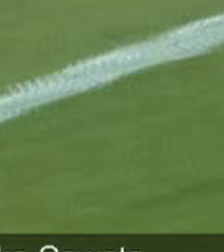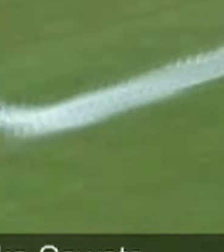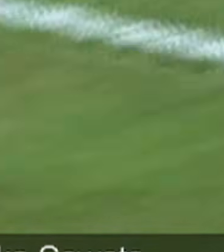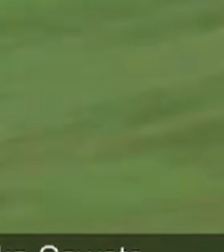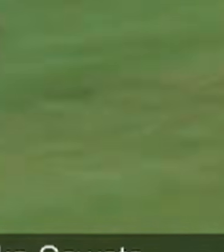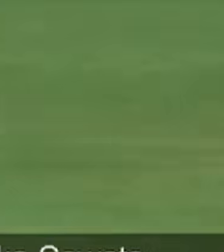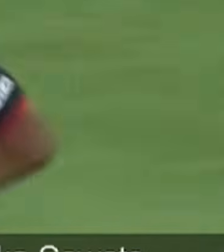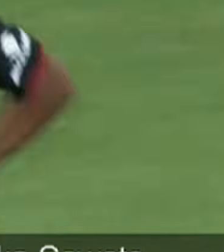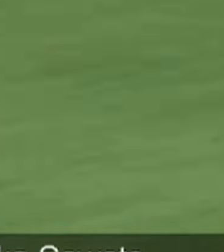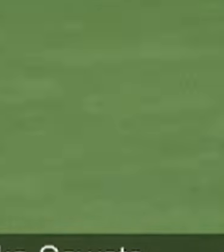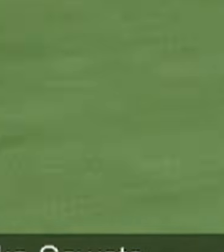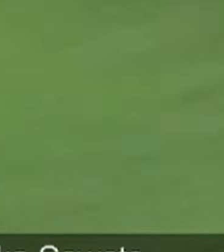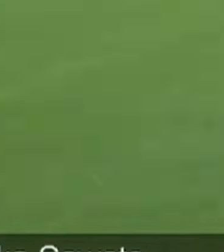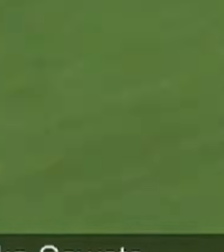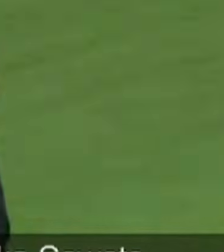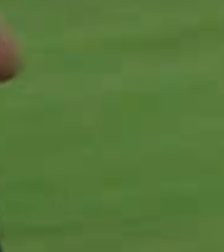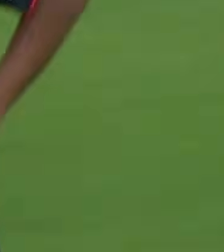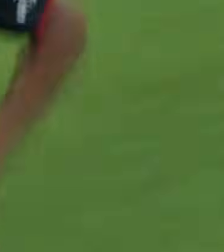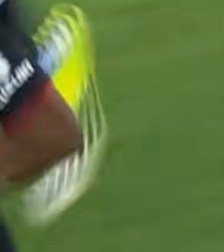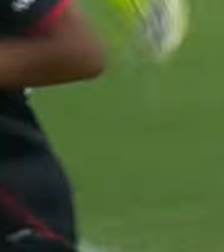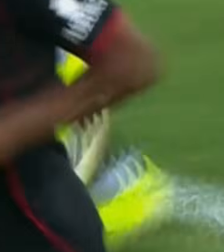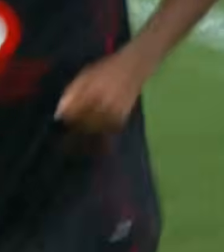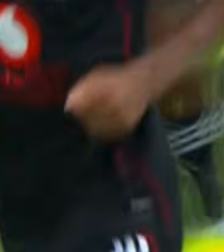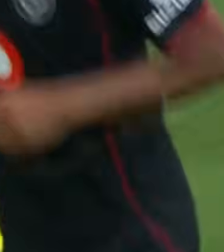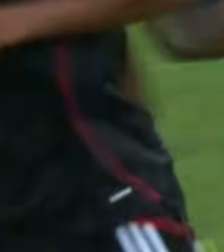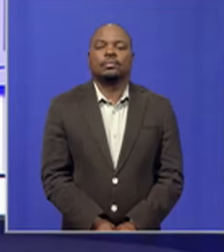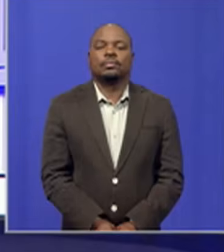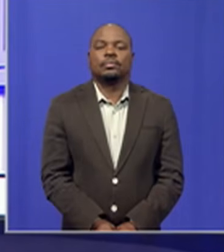This kid is untouchable.